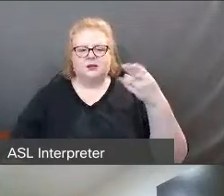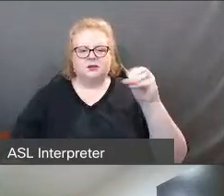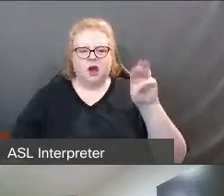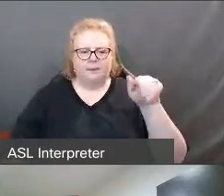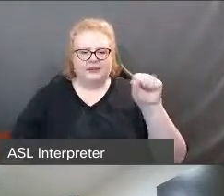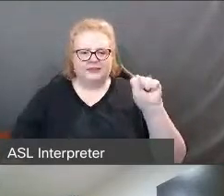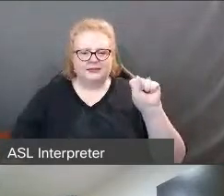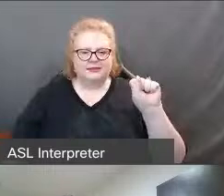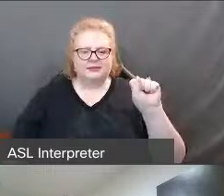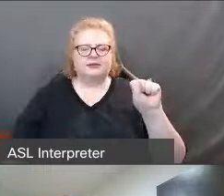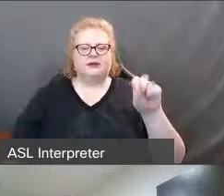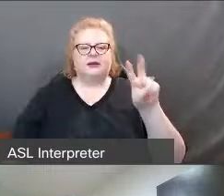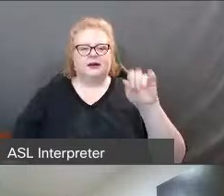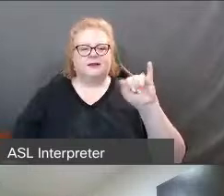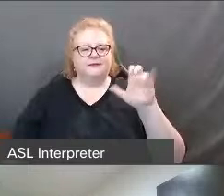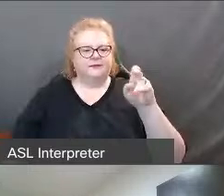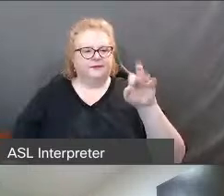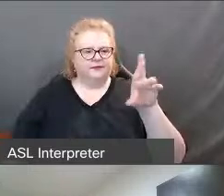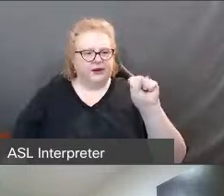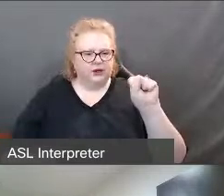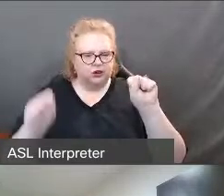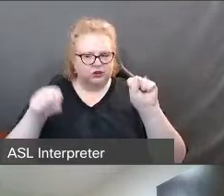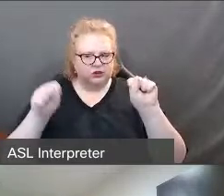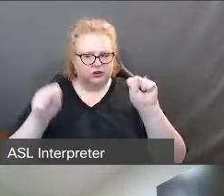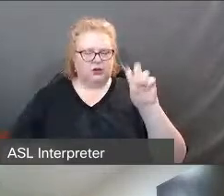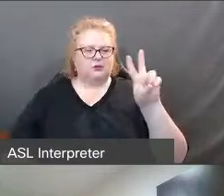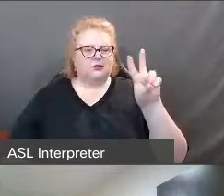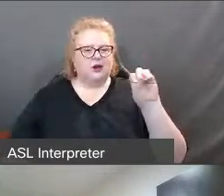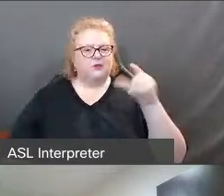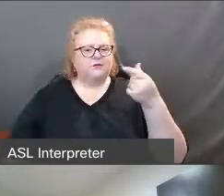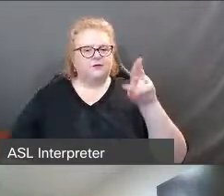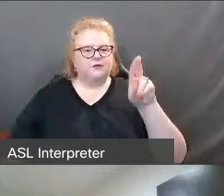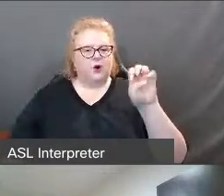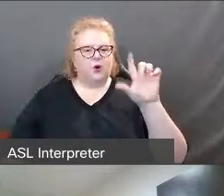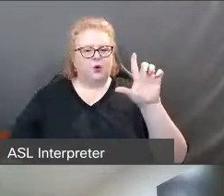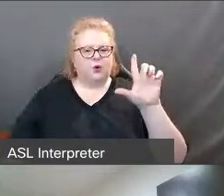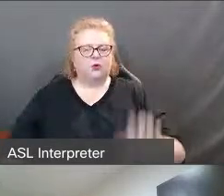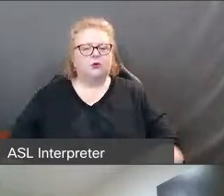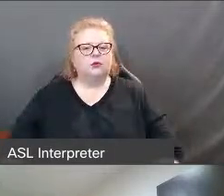Thomas, Vickers, Yes. and Vogel.